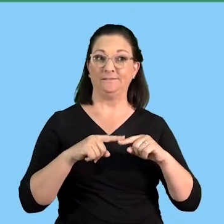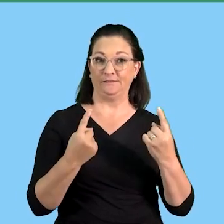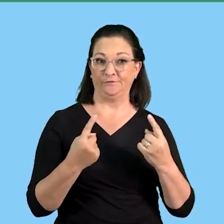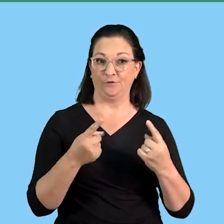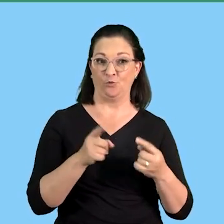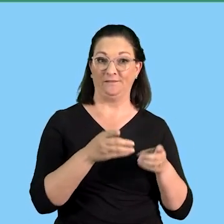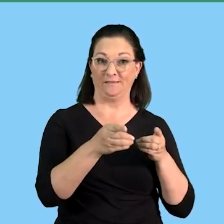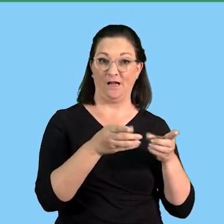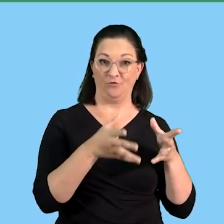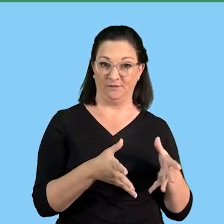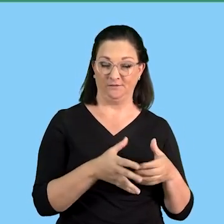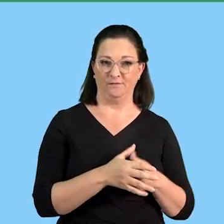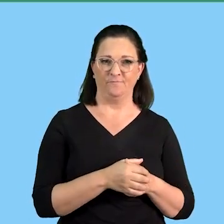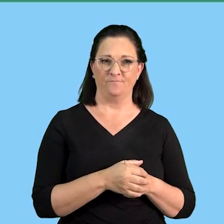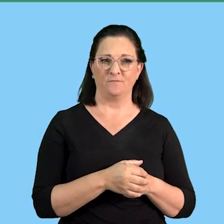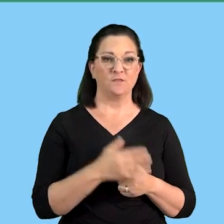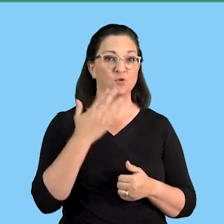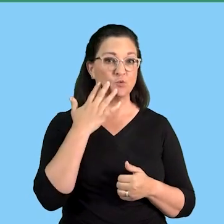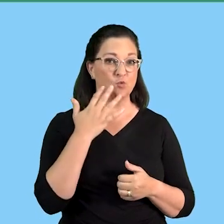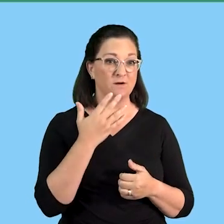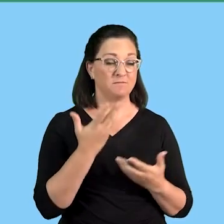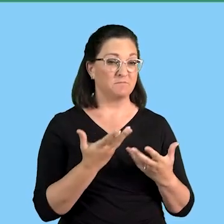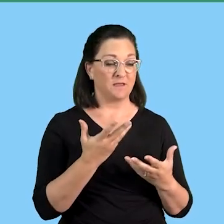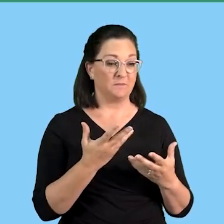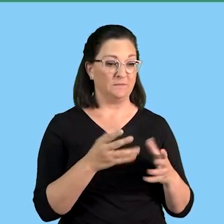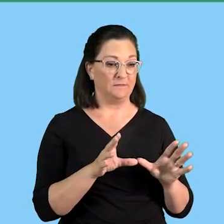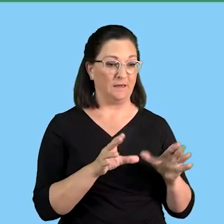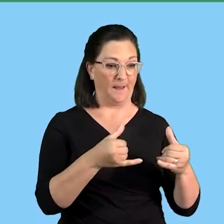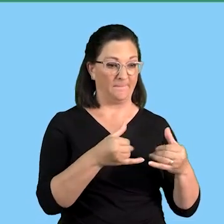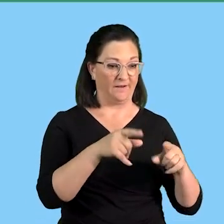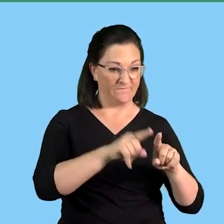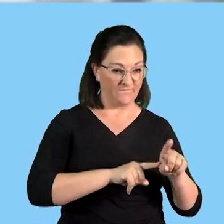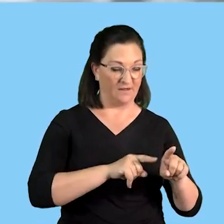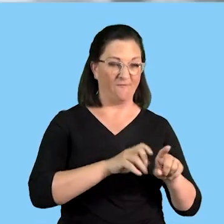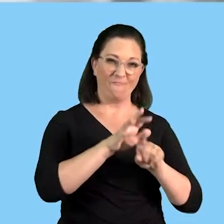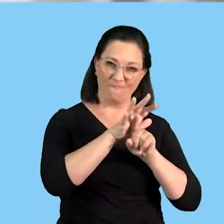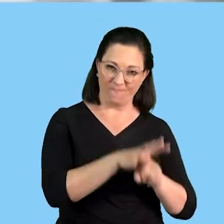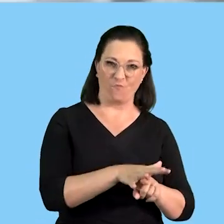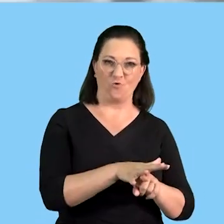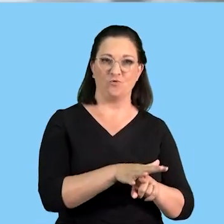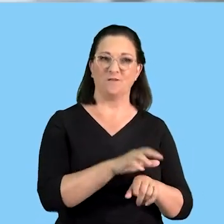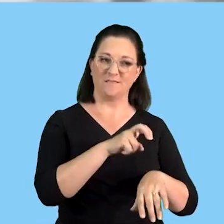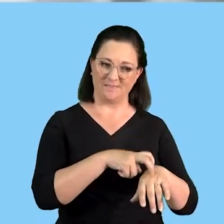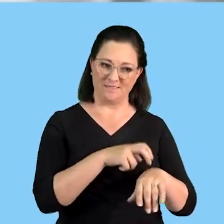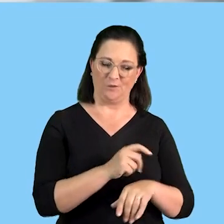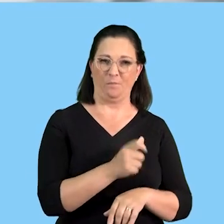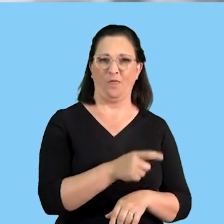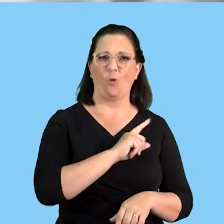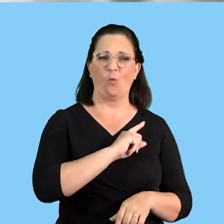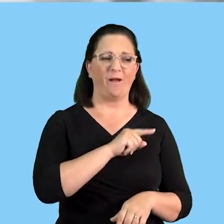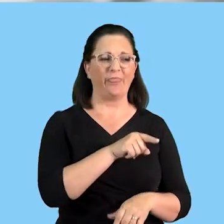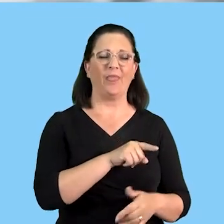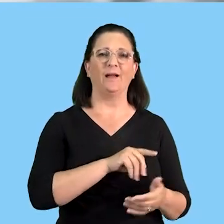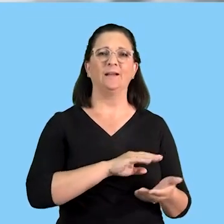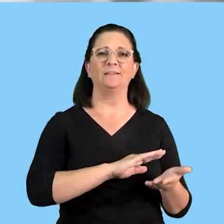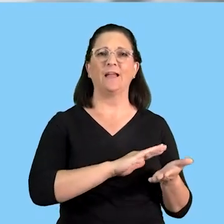here will be forced to have interest into the success of the company. Because remember, directors run the day-to-day